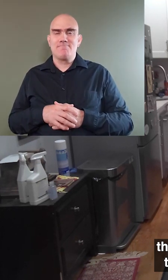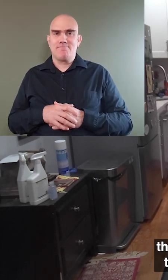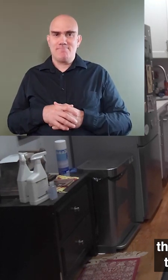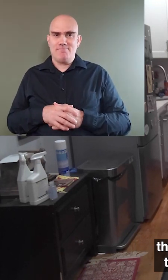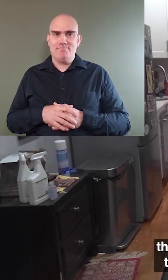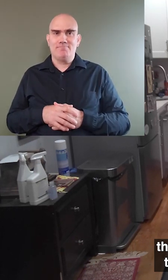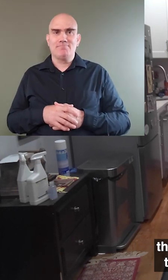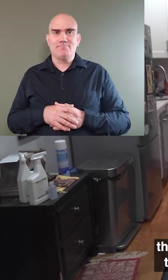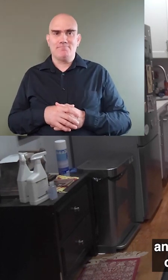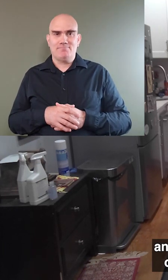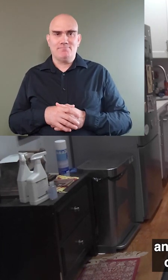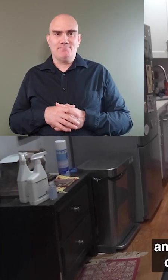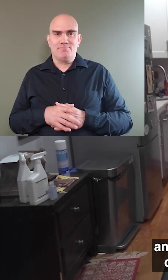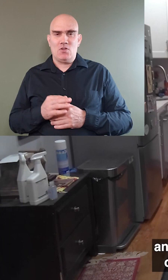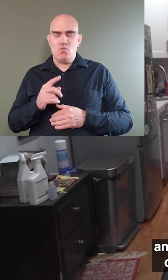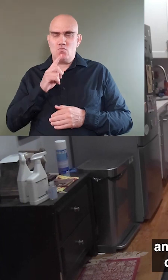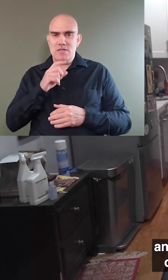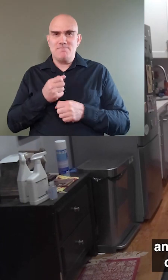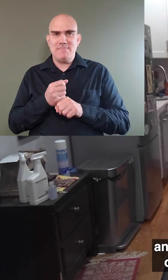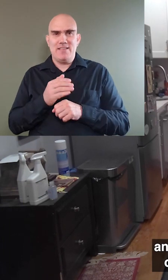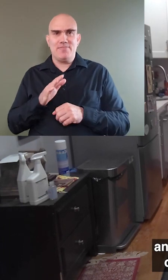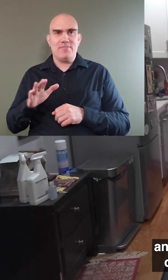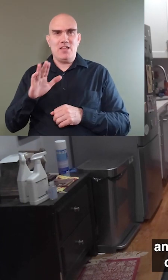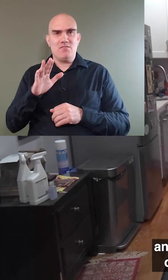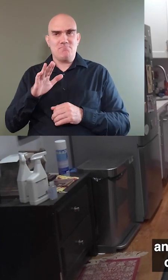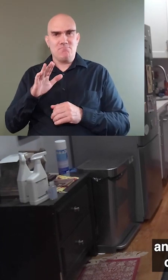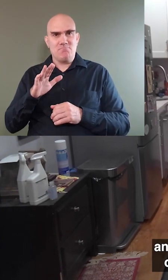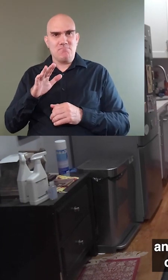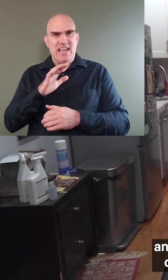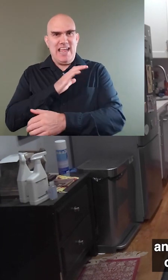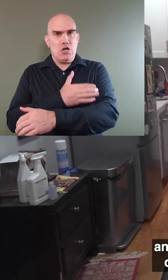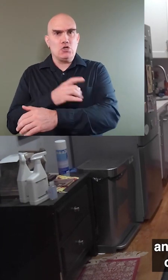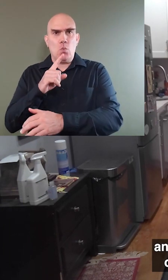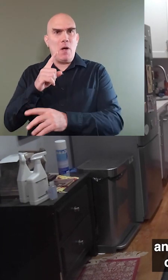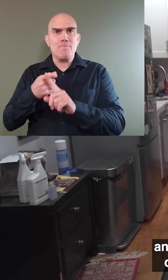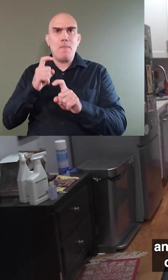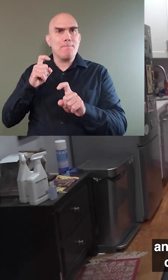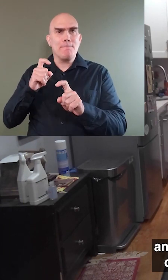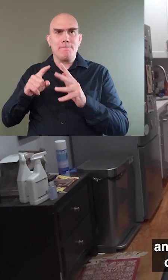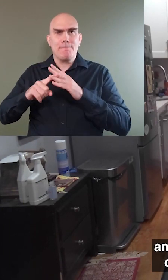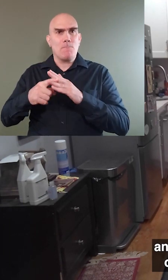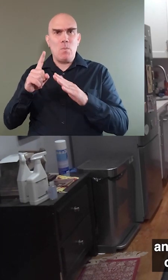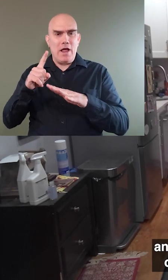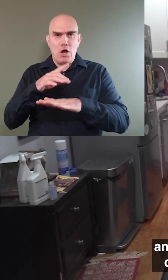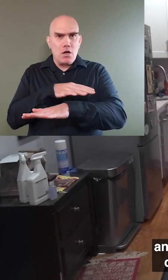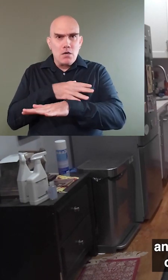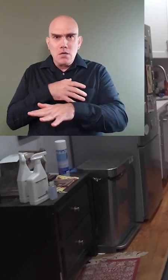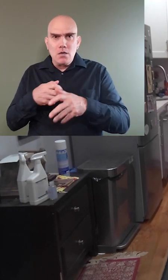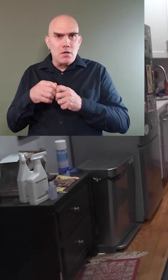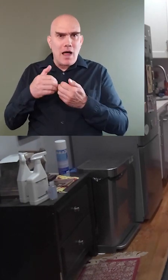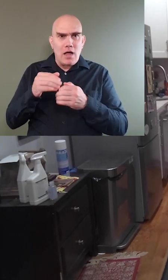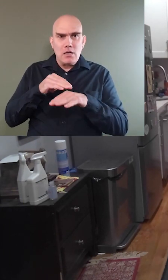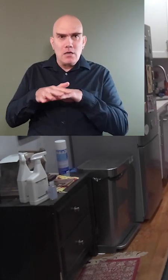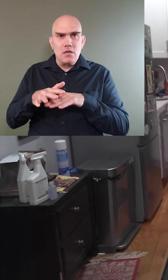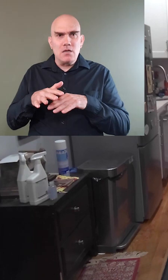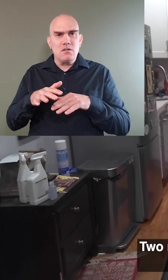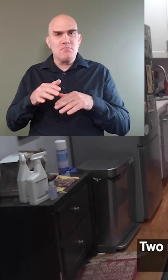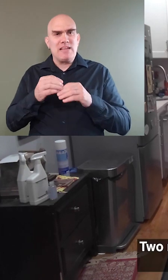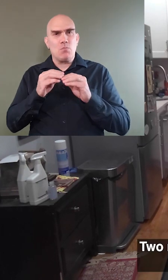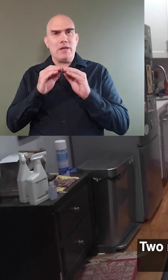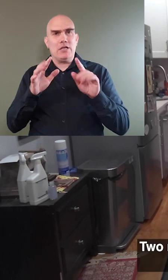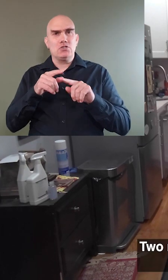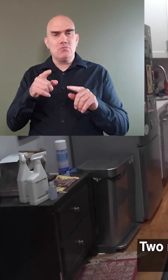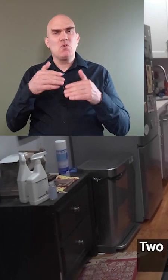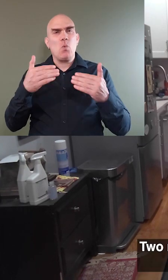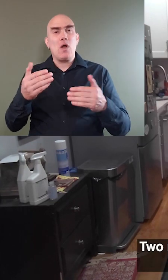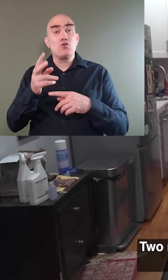fingers, and really make their origins of energy present to you. 2